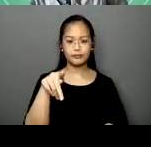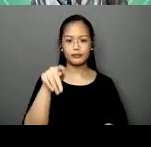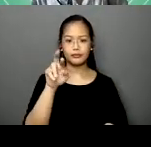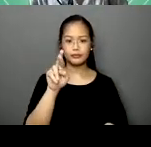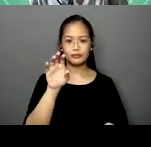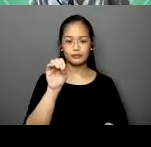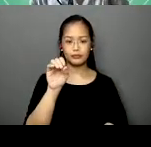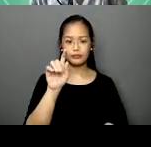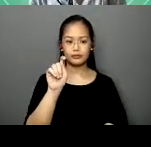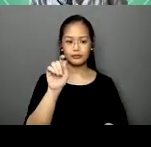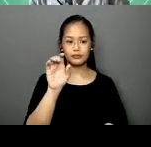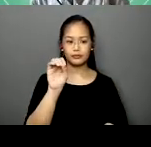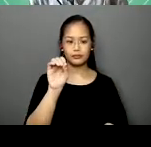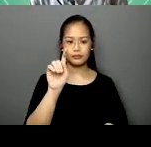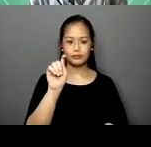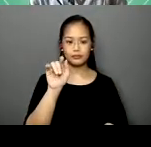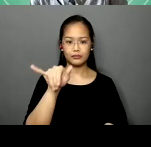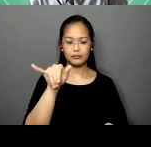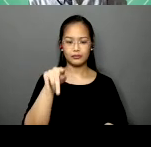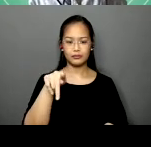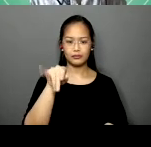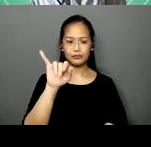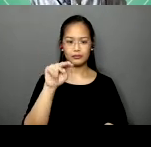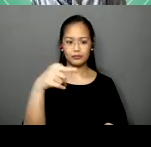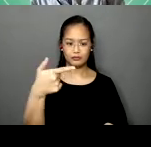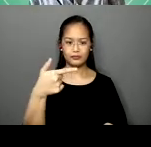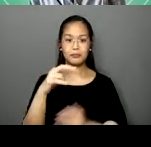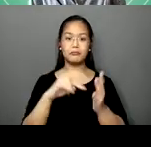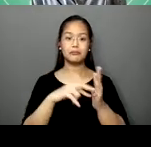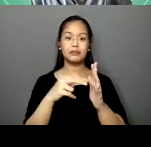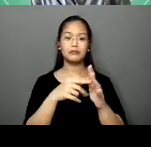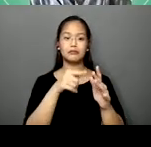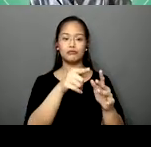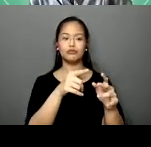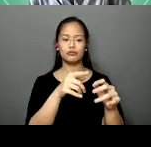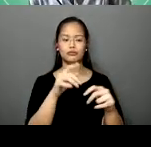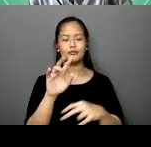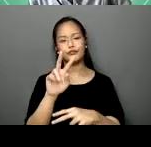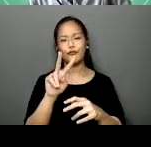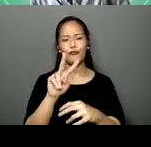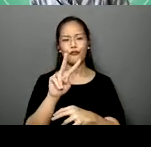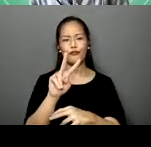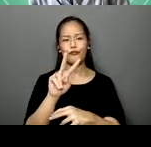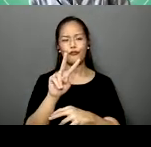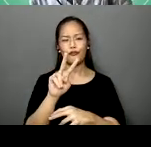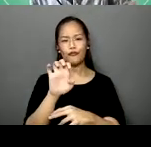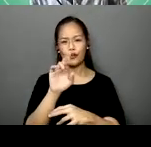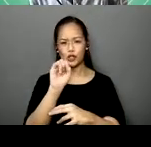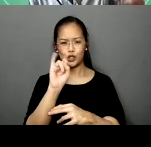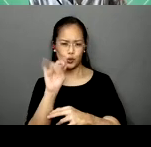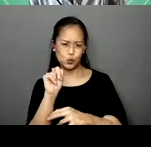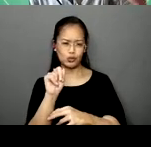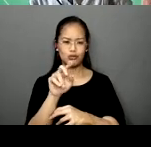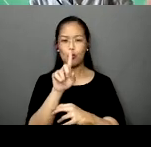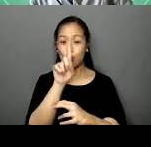prototyping is kind of like your first version, your version 1.0 of your product. And the objective here is just that you can kind